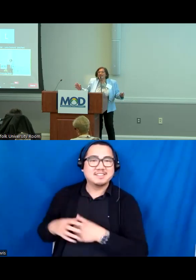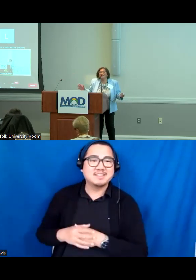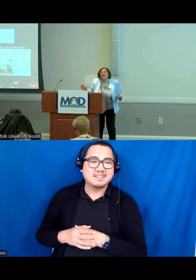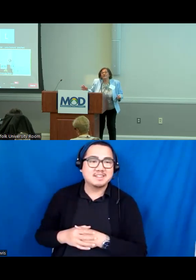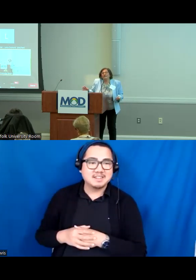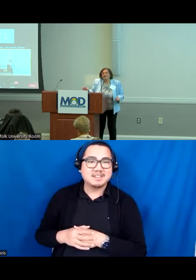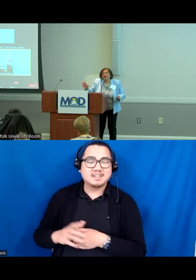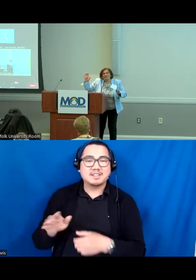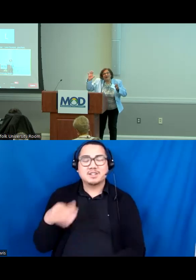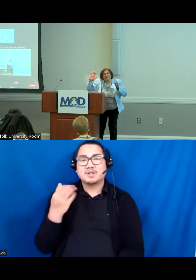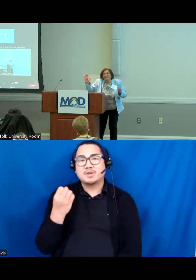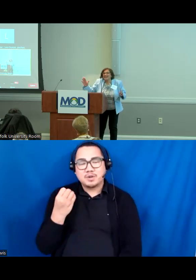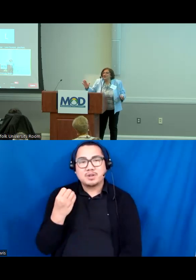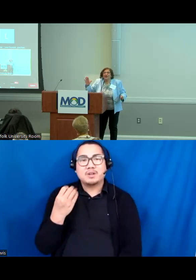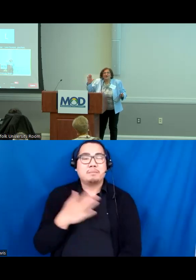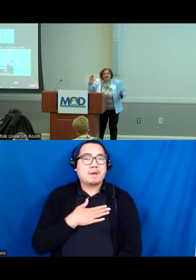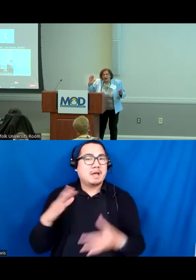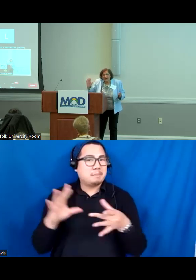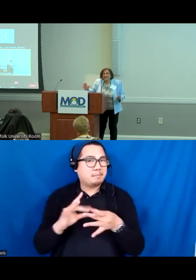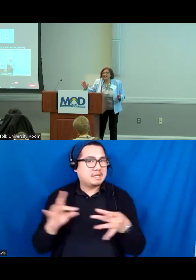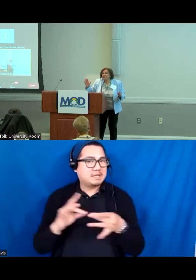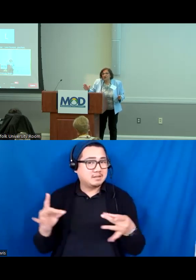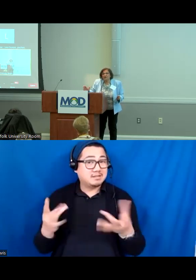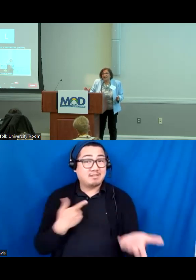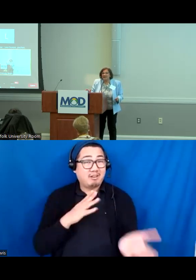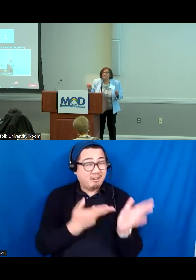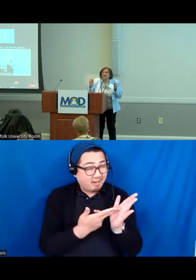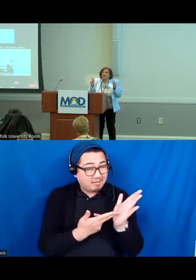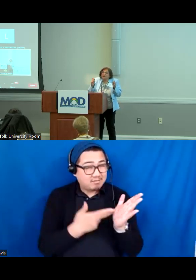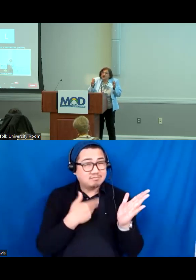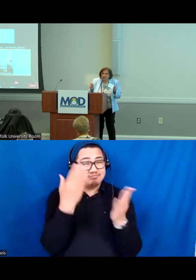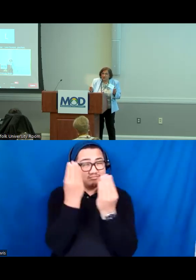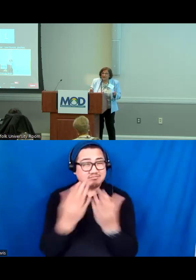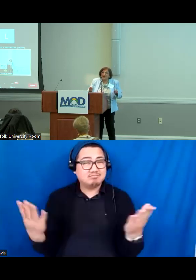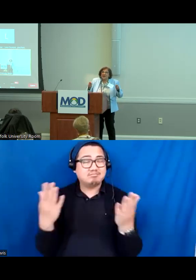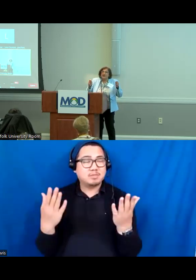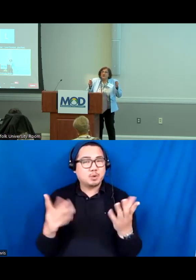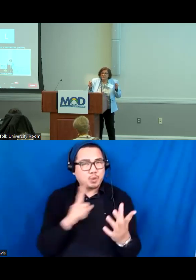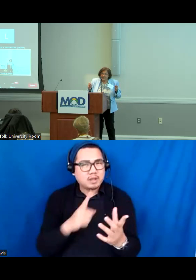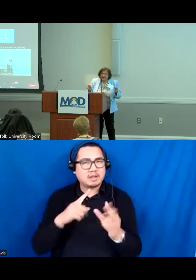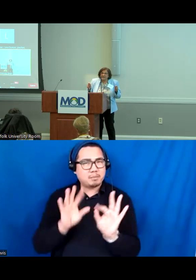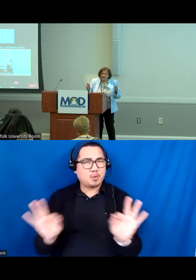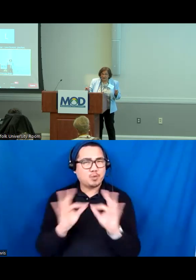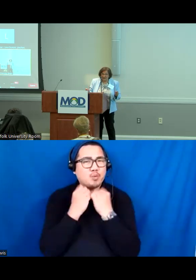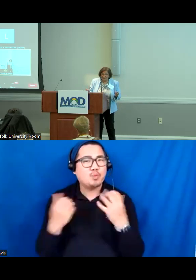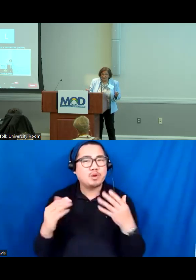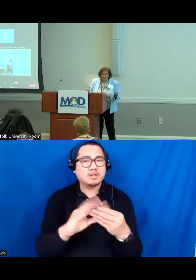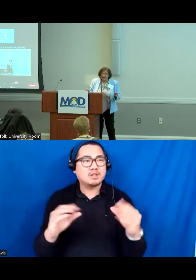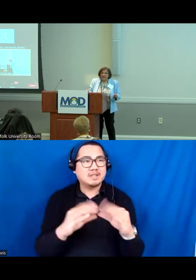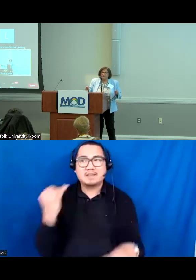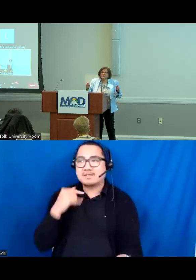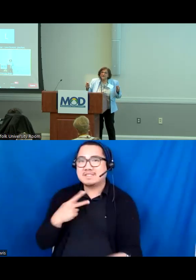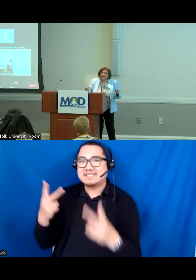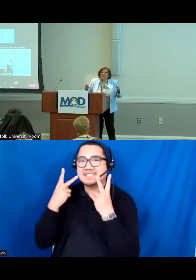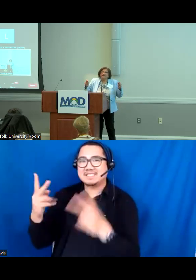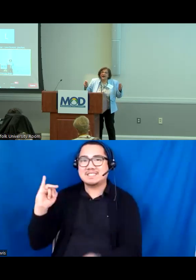But so my message, honestly and truthfully, it's the stories. If you see an injustice, if